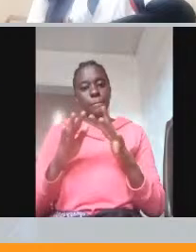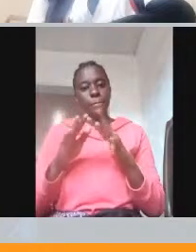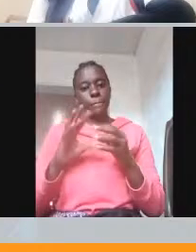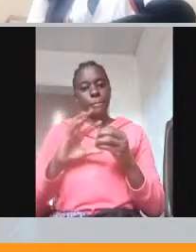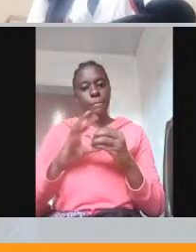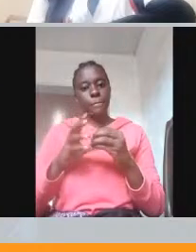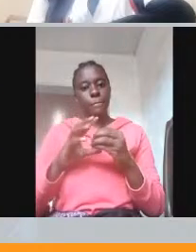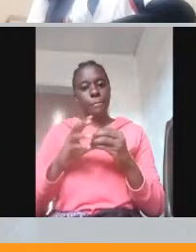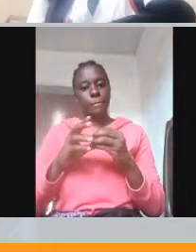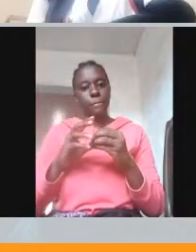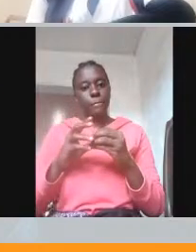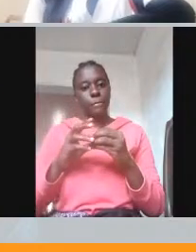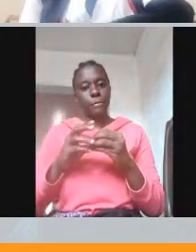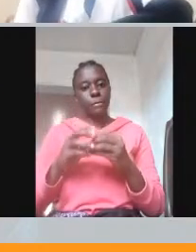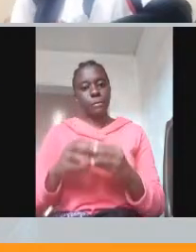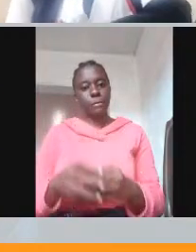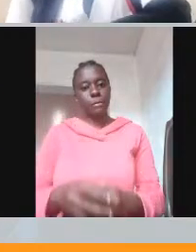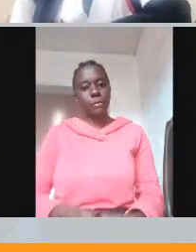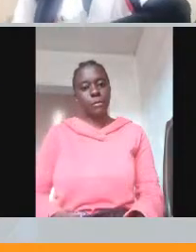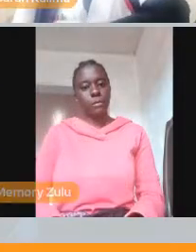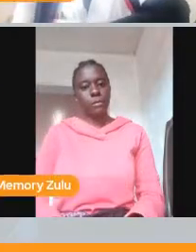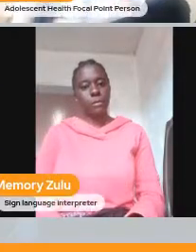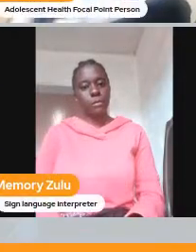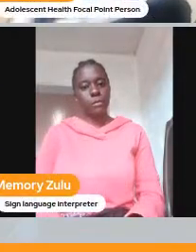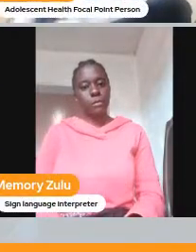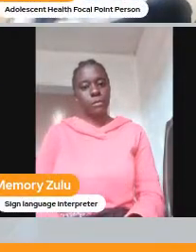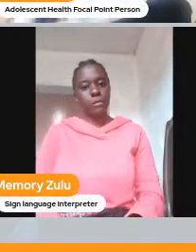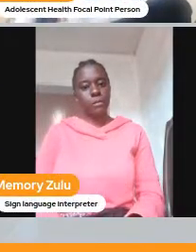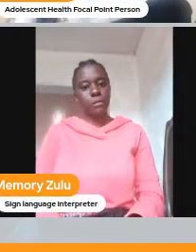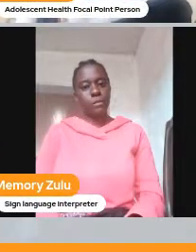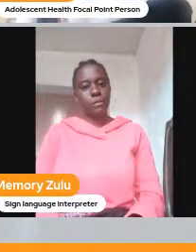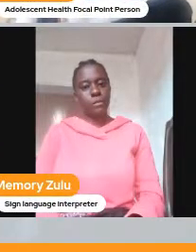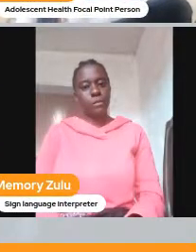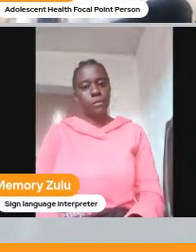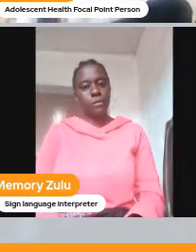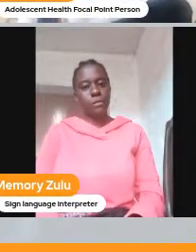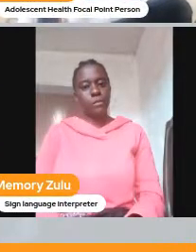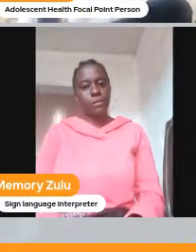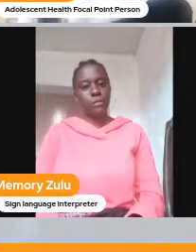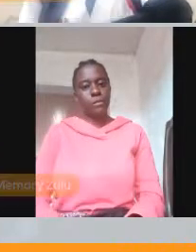to the conversation we had earlier on who is at risk.